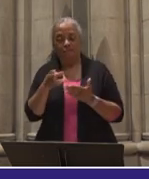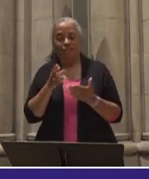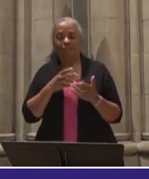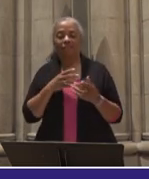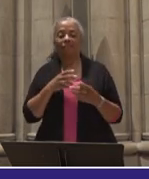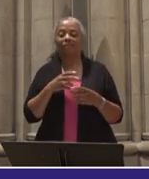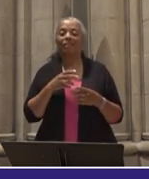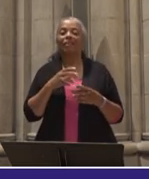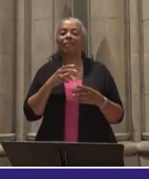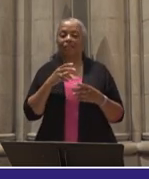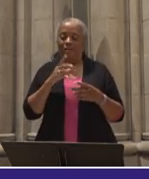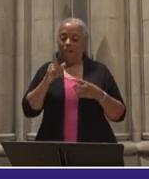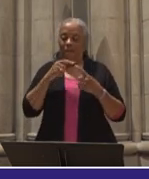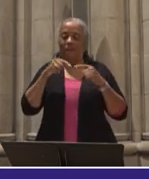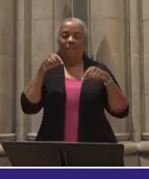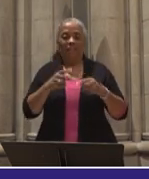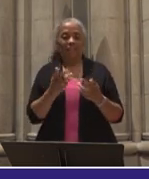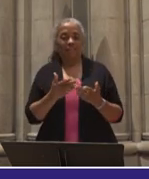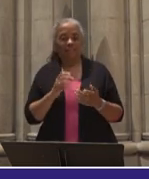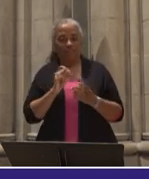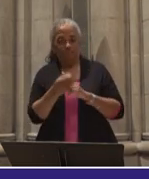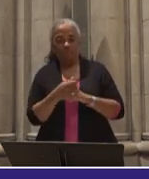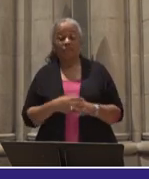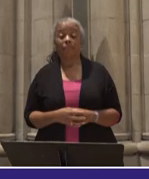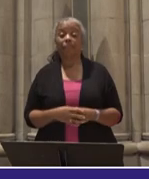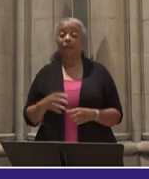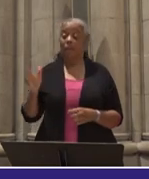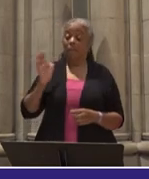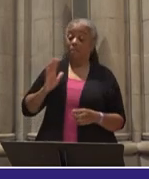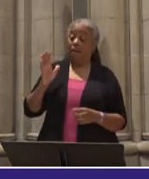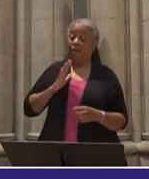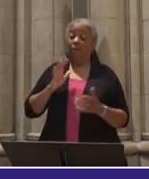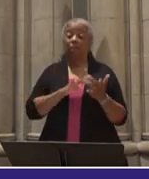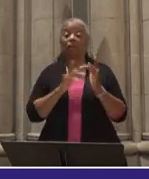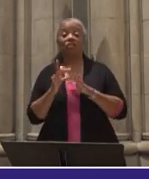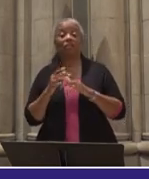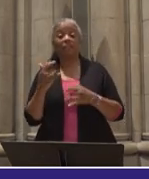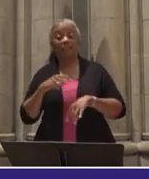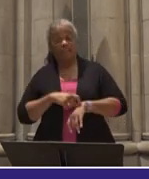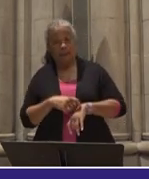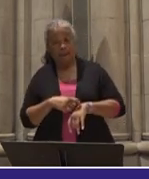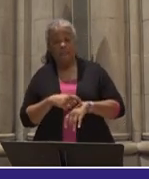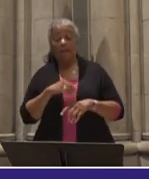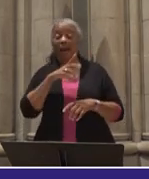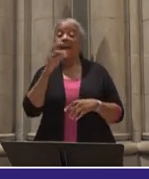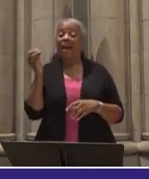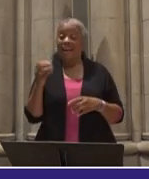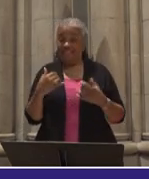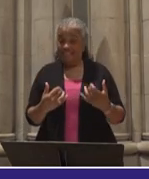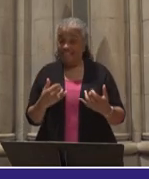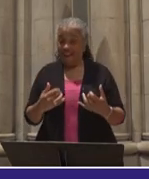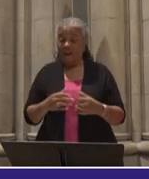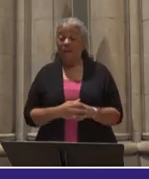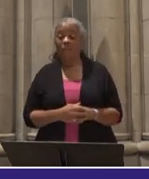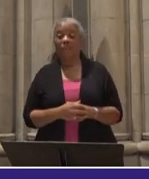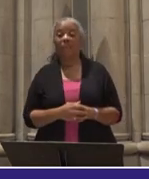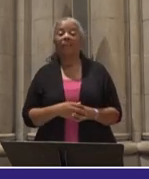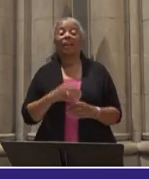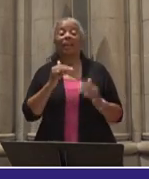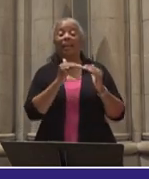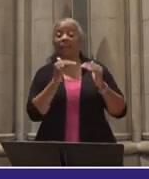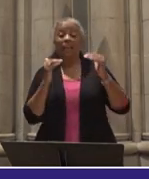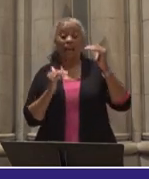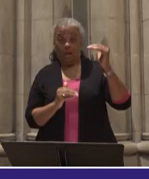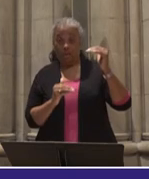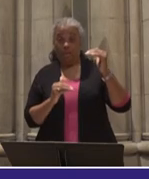the matter. In Jesus' time, as well as in our own, inequitable